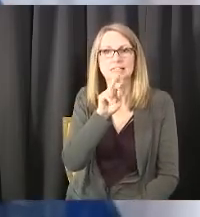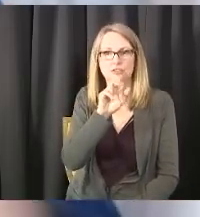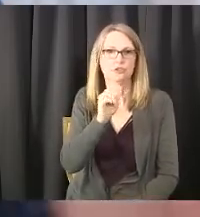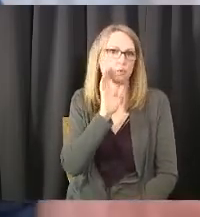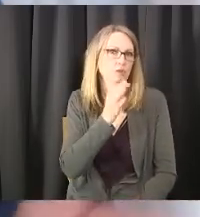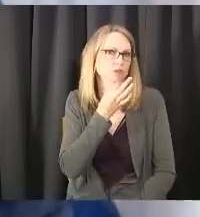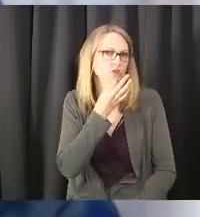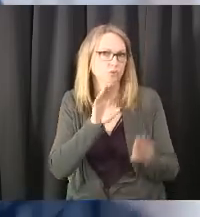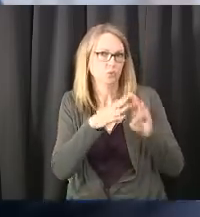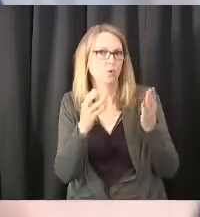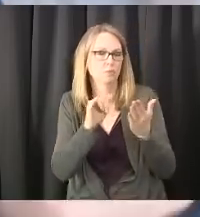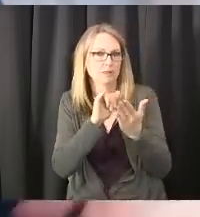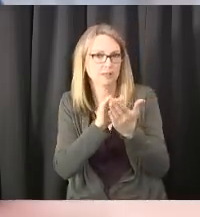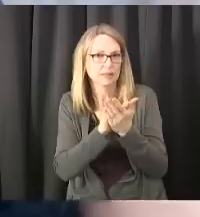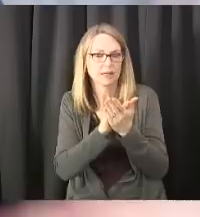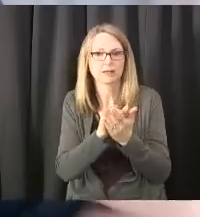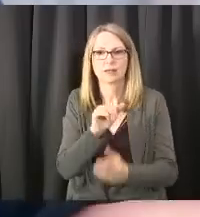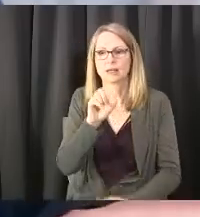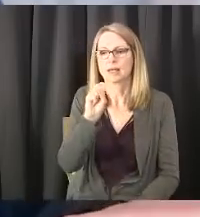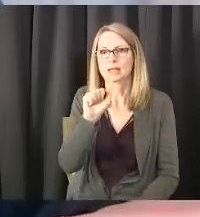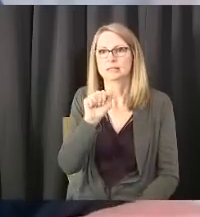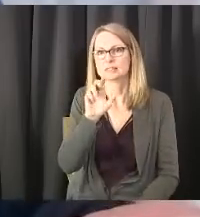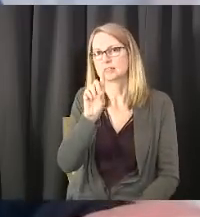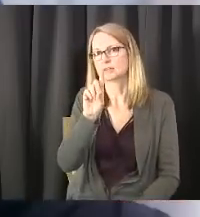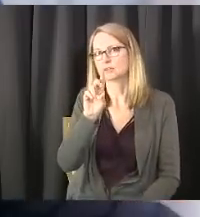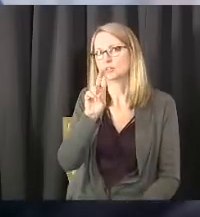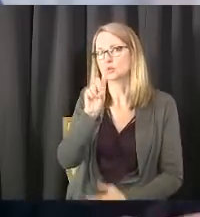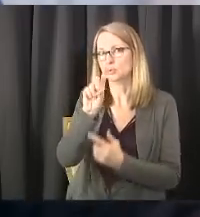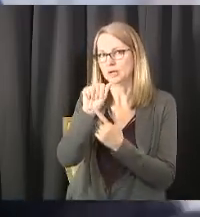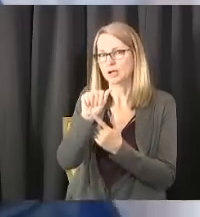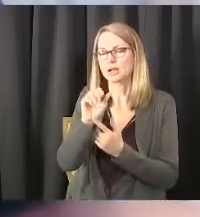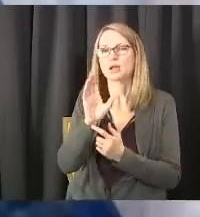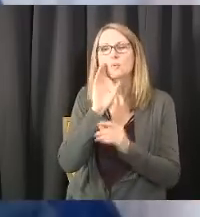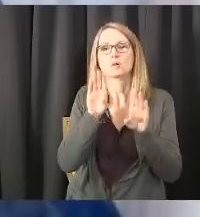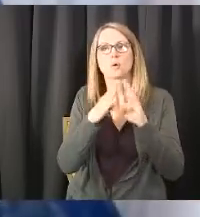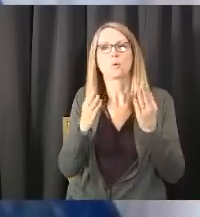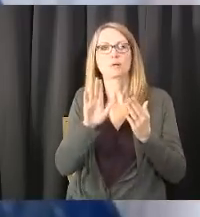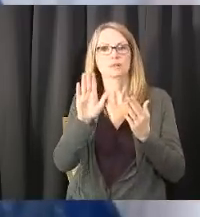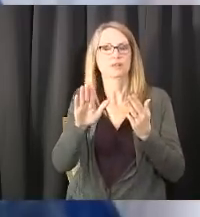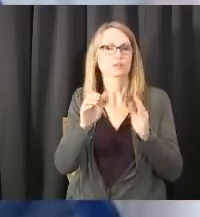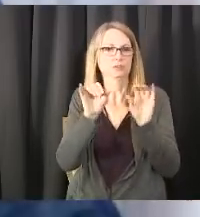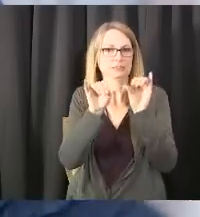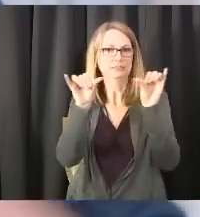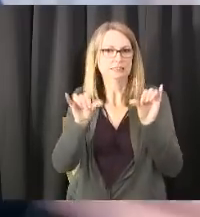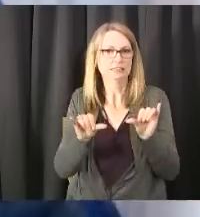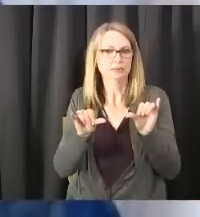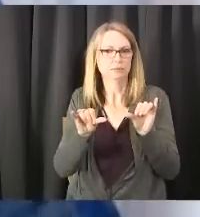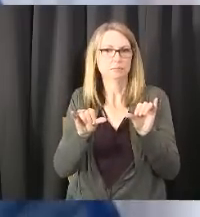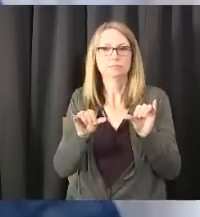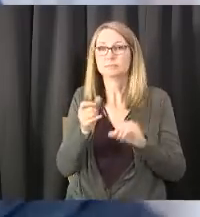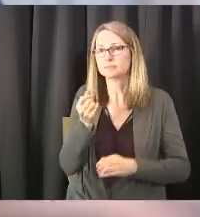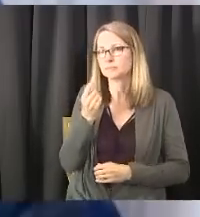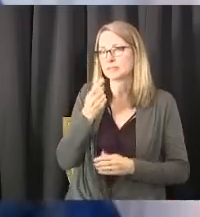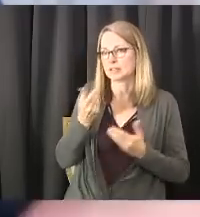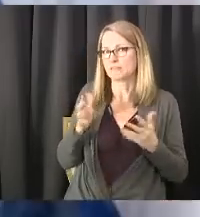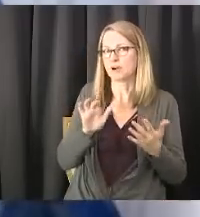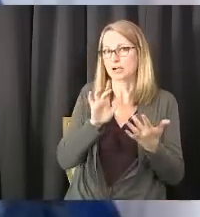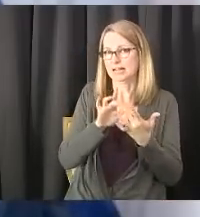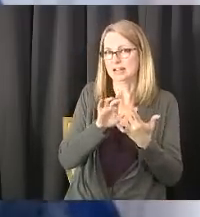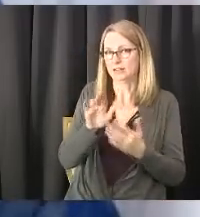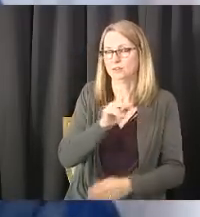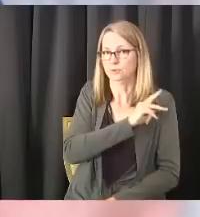both their patients and non-patients. They're able to contact their patients much easier, right? So they know who's ever been to a Centura hospital or Salud clinic or UCHealth